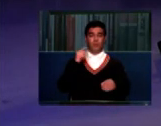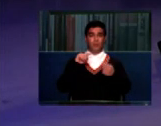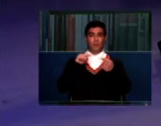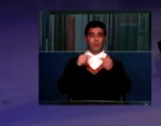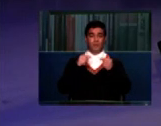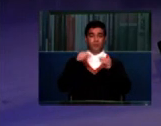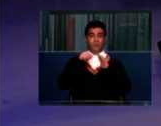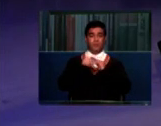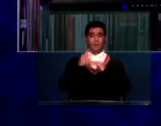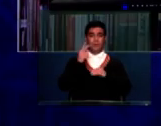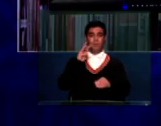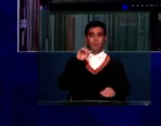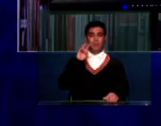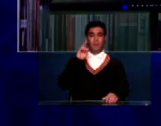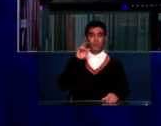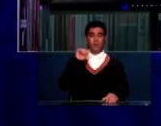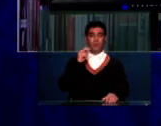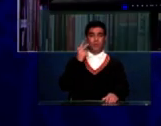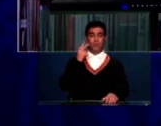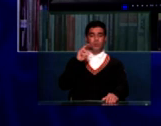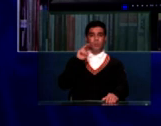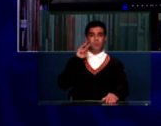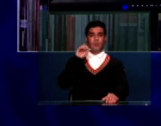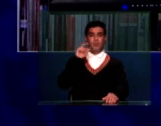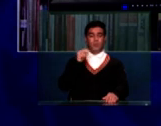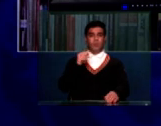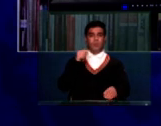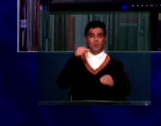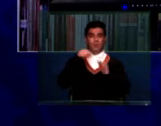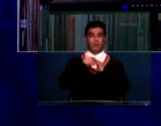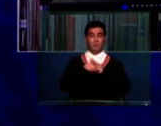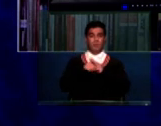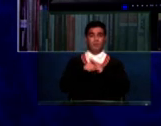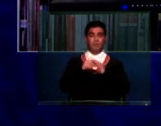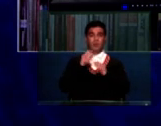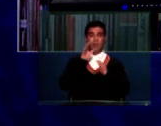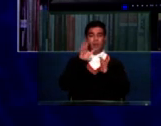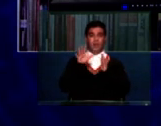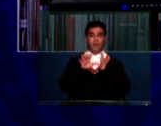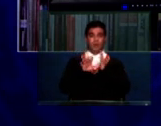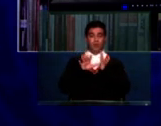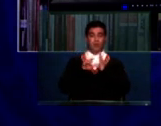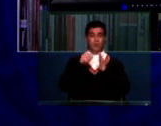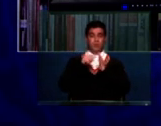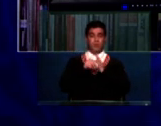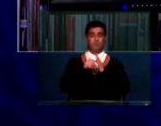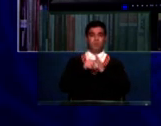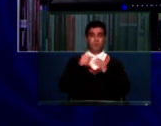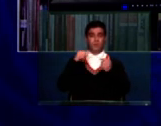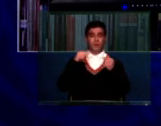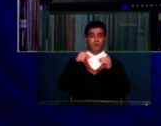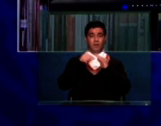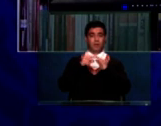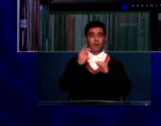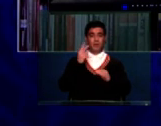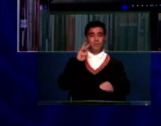reaksiyamizda 2 molekula natriy xlorid, 2 molekula suv bilan reaksiya kirish natijasida, ya'ni elektroliz reaksiyasi natijasida ham 2